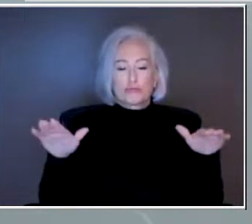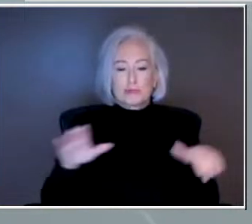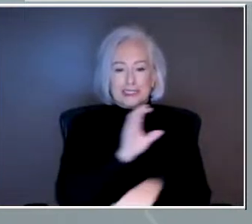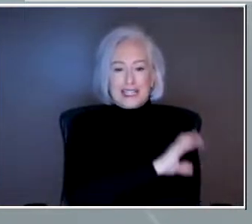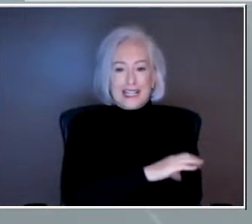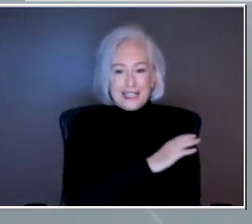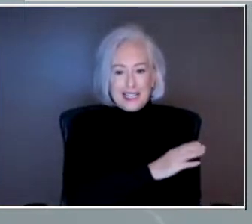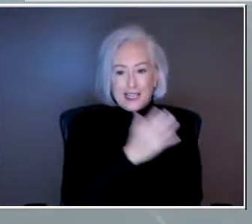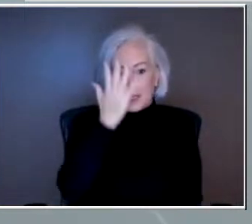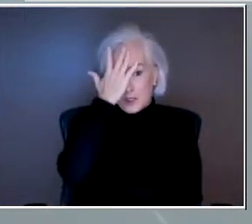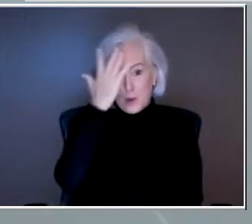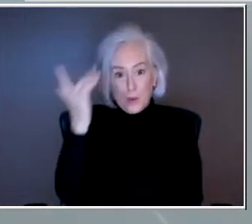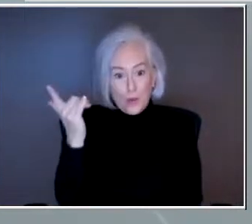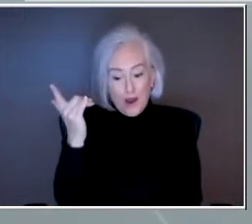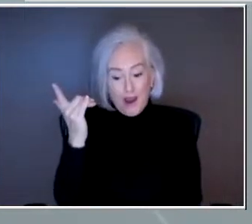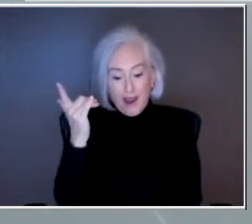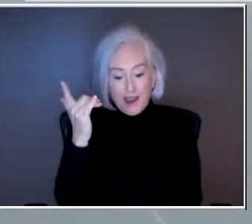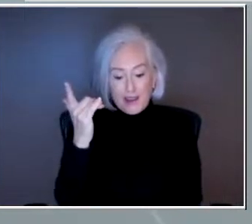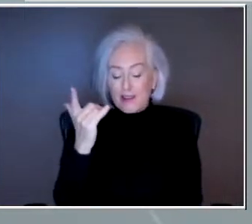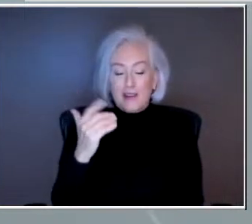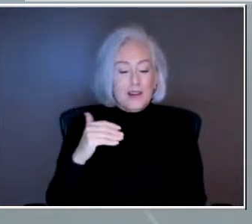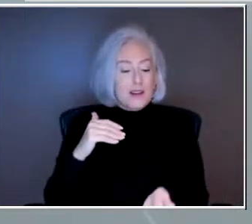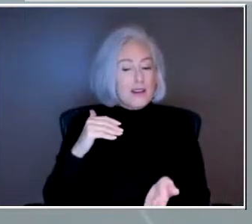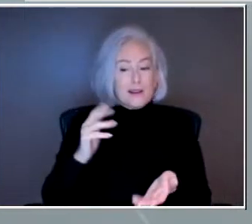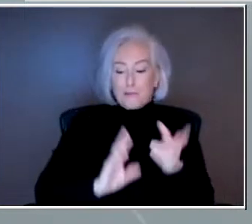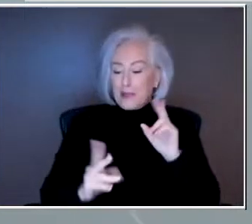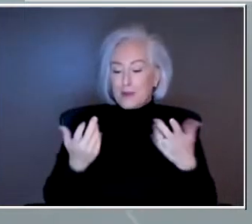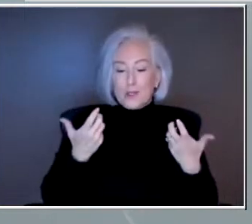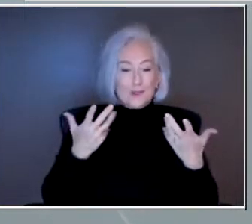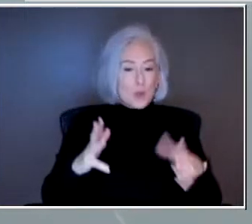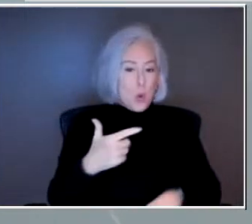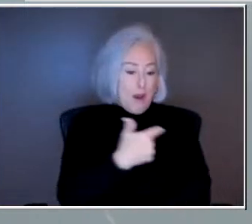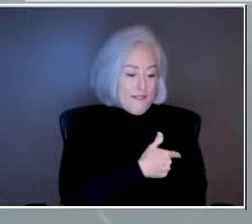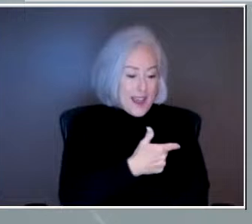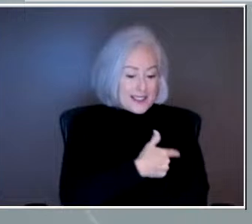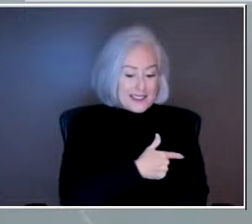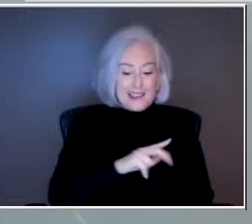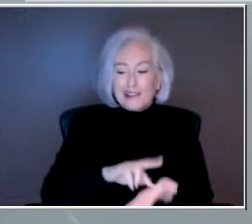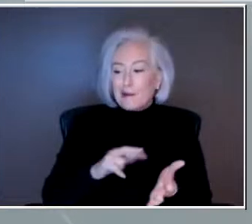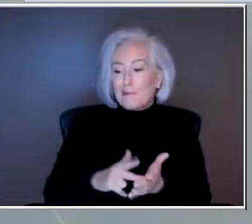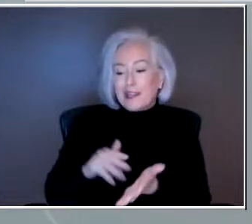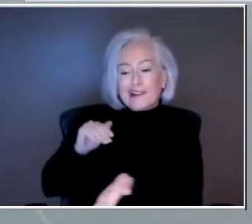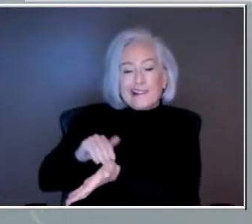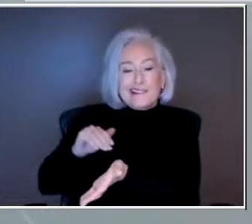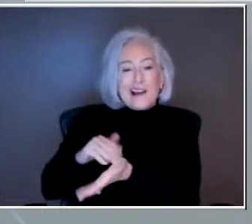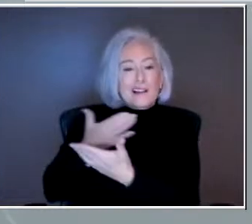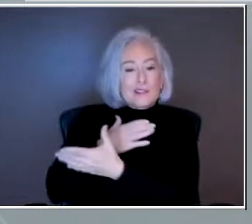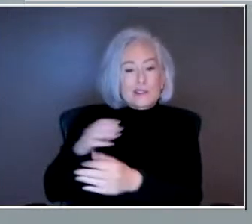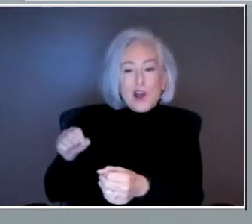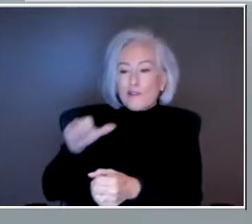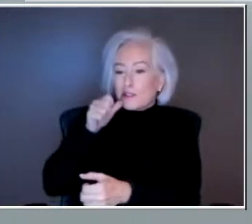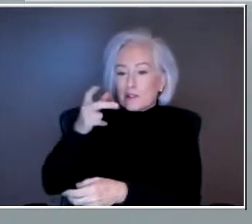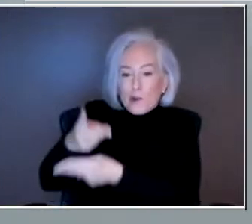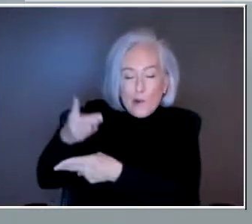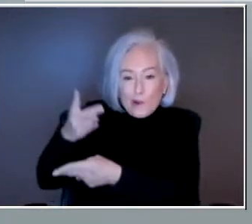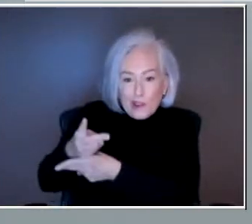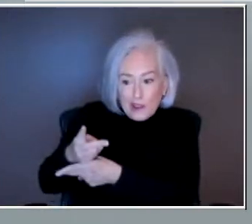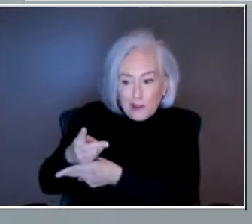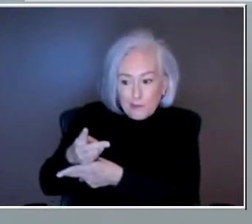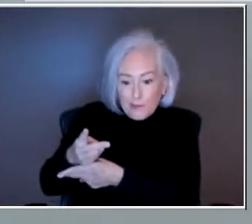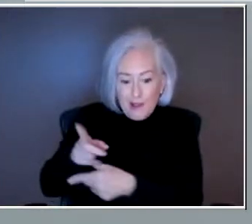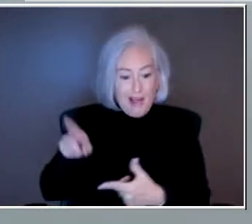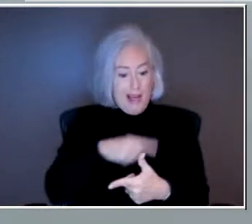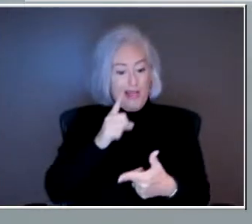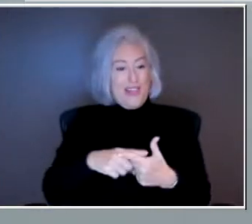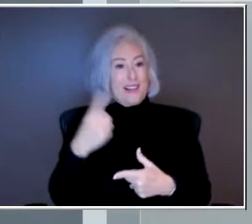doctors don't keep a large stockpile of pediatric doses on hand, which only makes the shots harder to find, which then keeps the uptake low. So